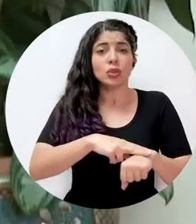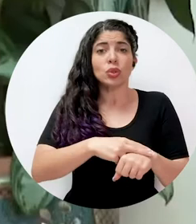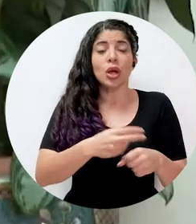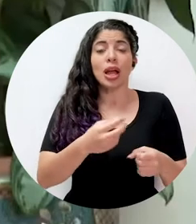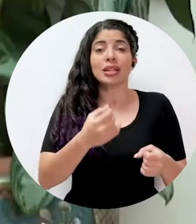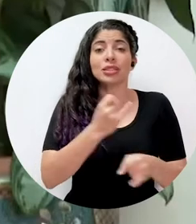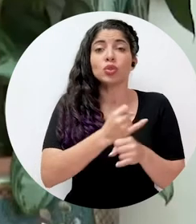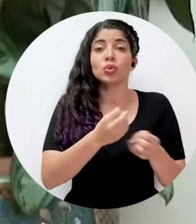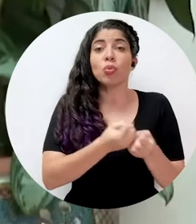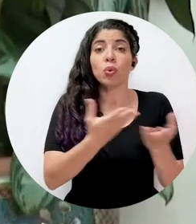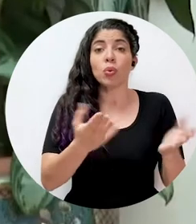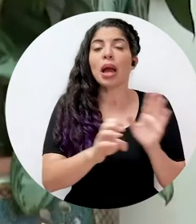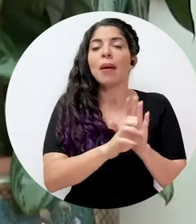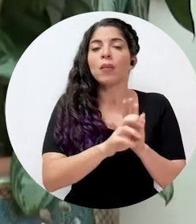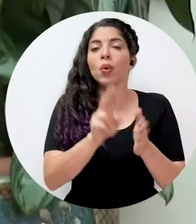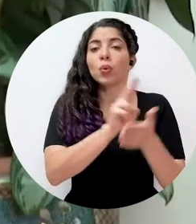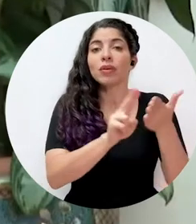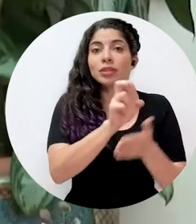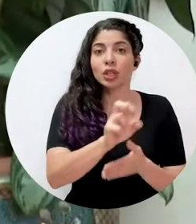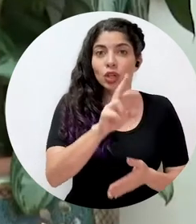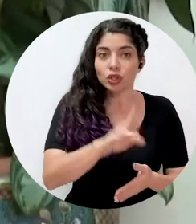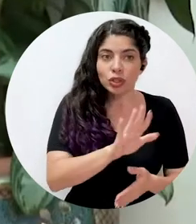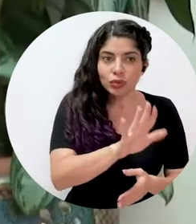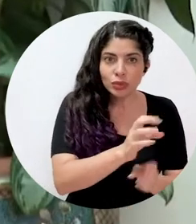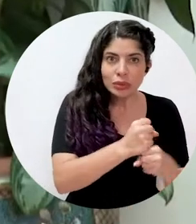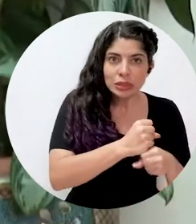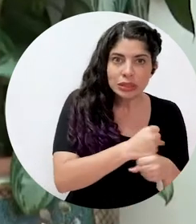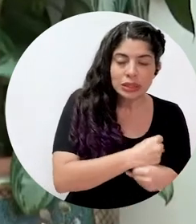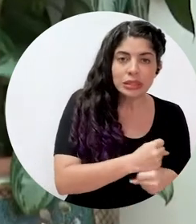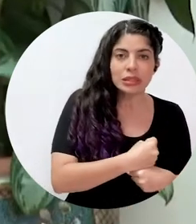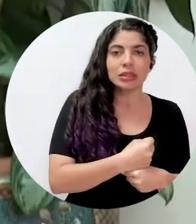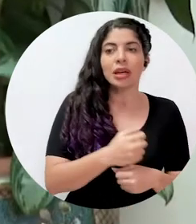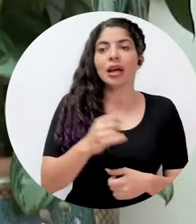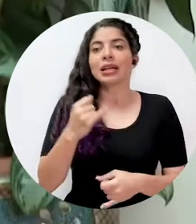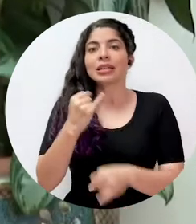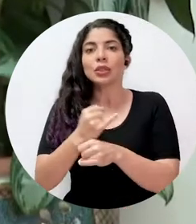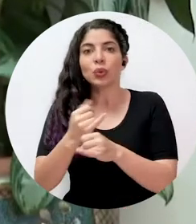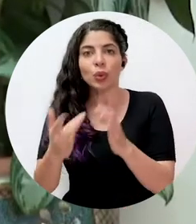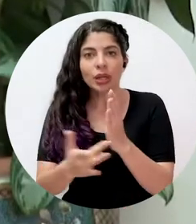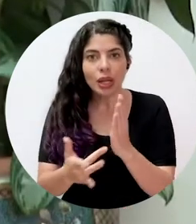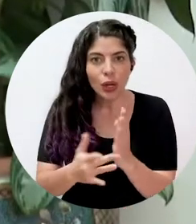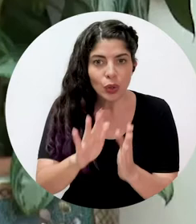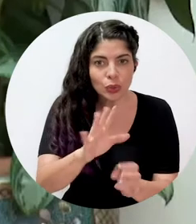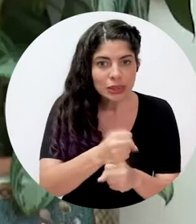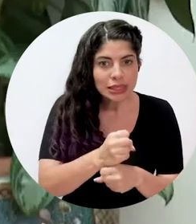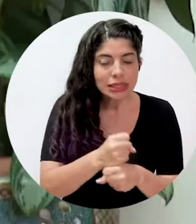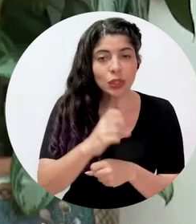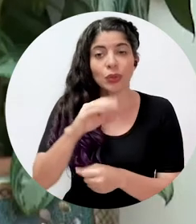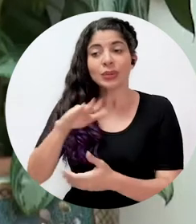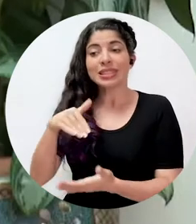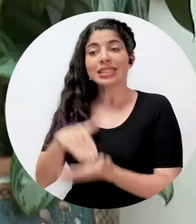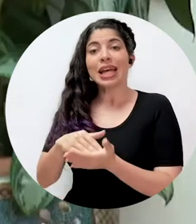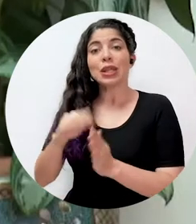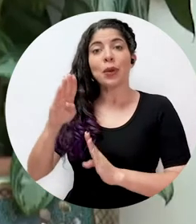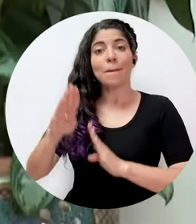public institutions such as the University of Costa Rica, the Technological